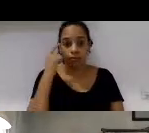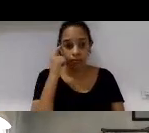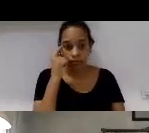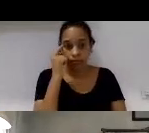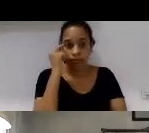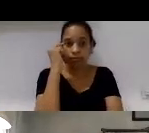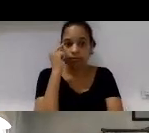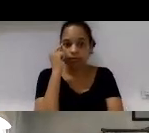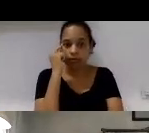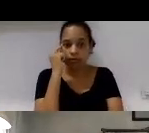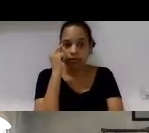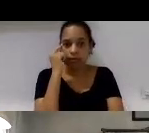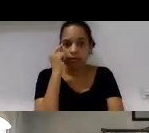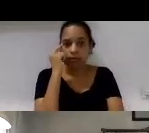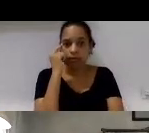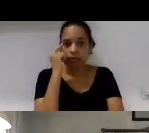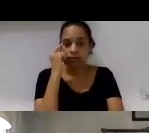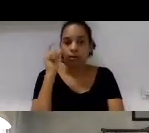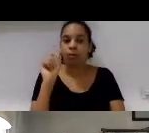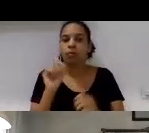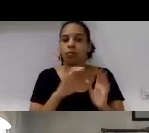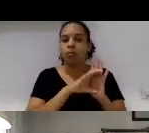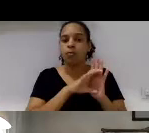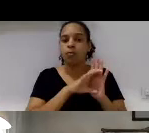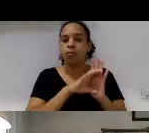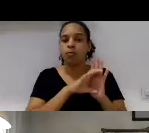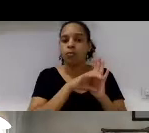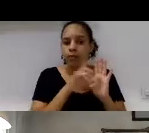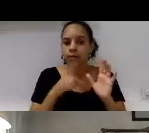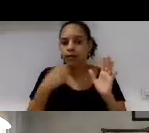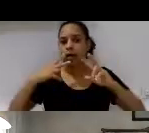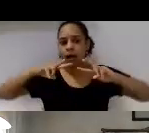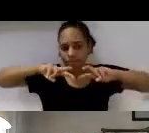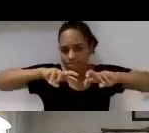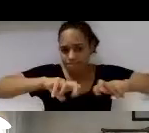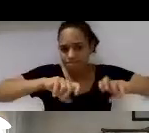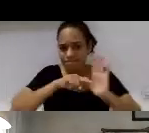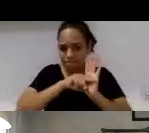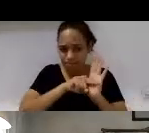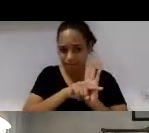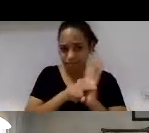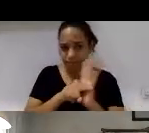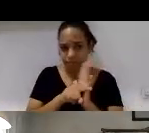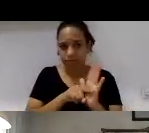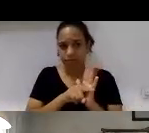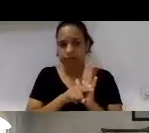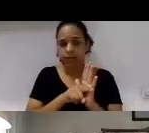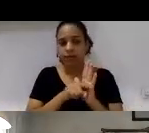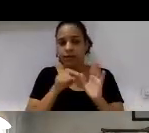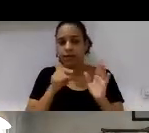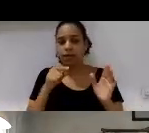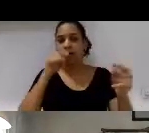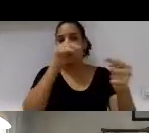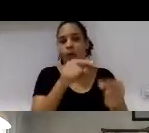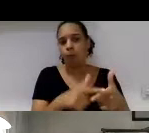present crisis. At this point, we have to turn to history. We see a country in crisis before us, and